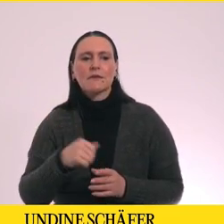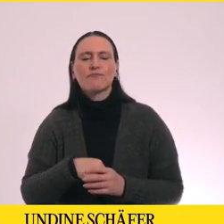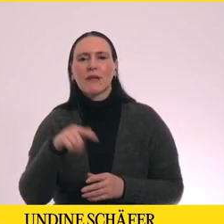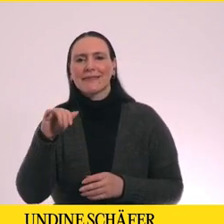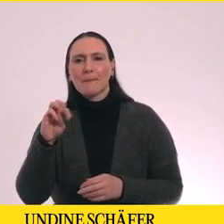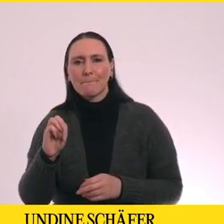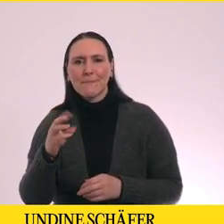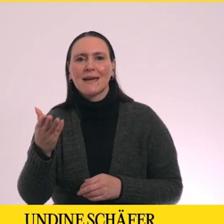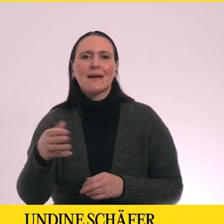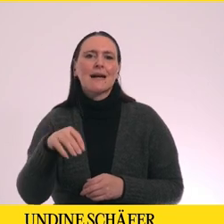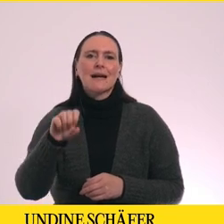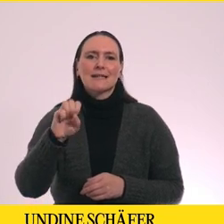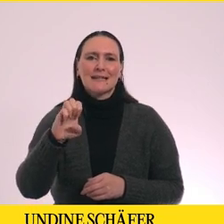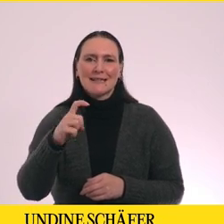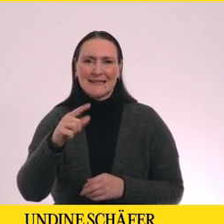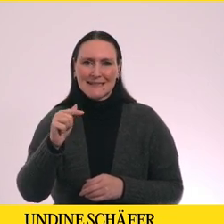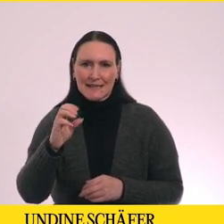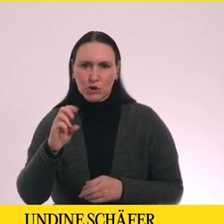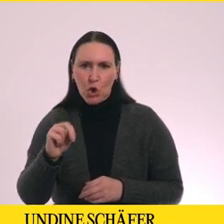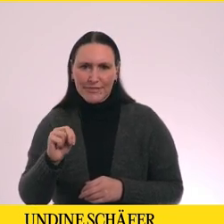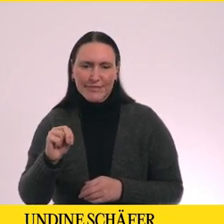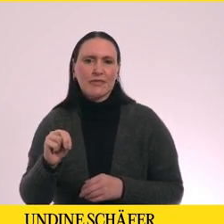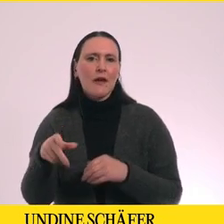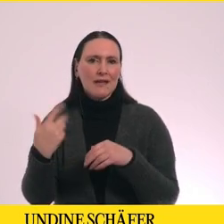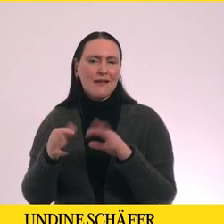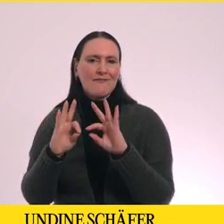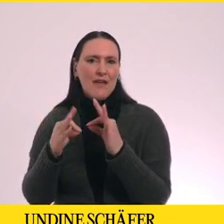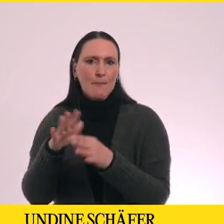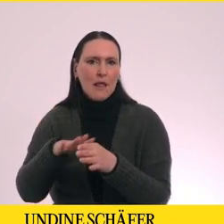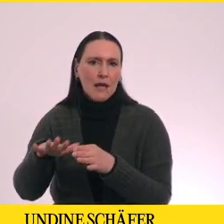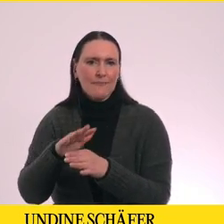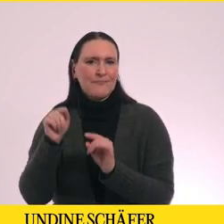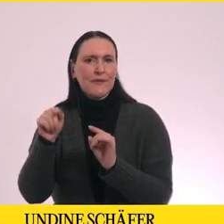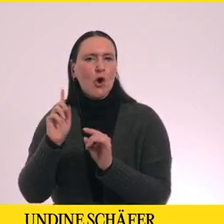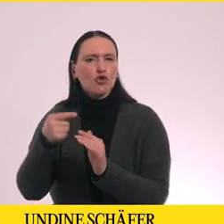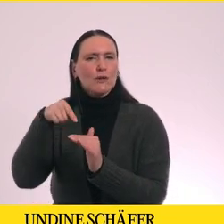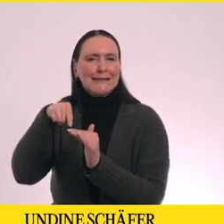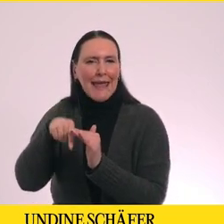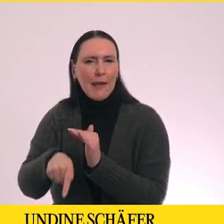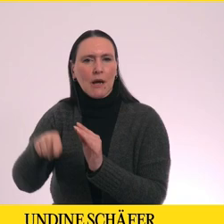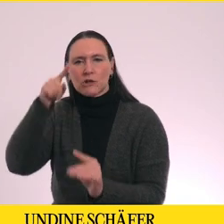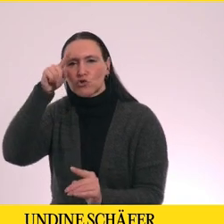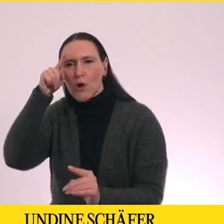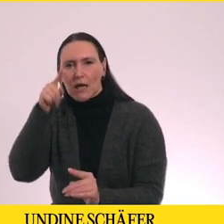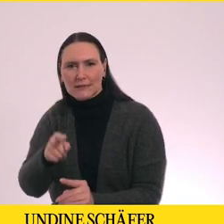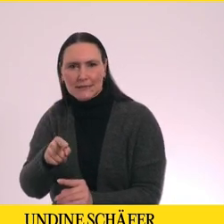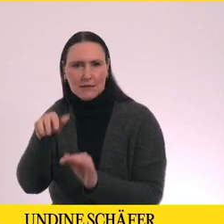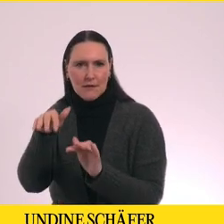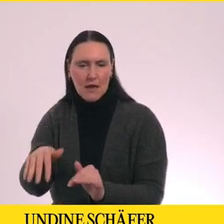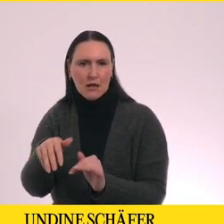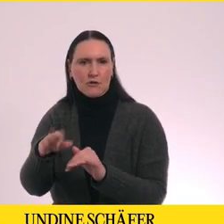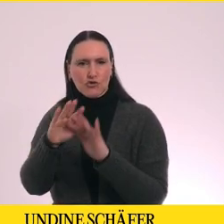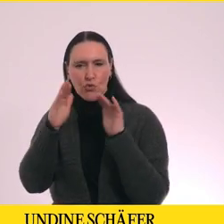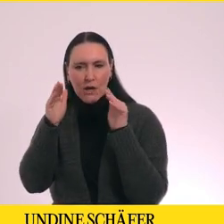really love to come back to this issue of deep trust as well, and really what that feels like, and perhaps how do you